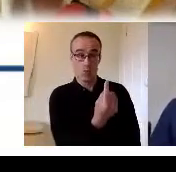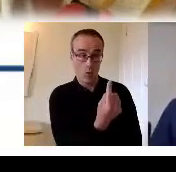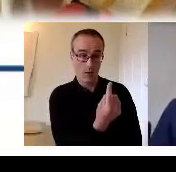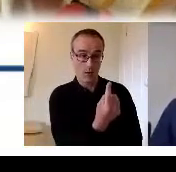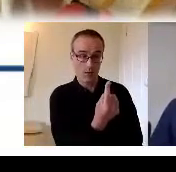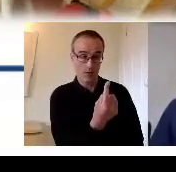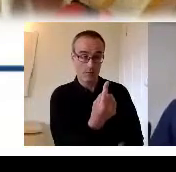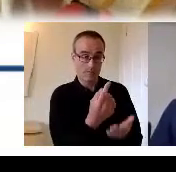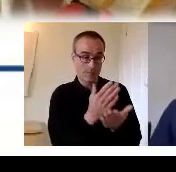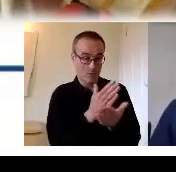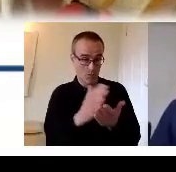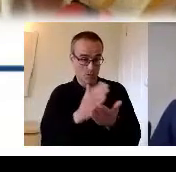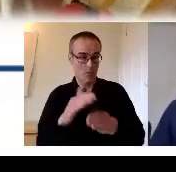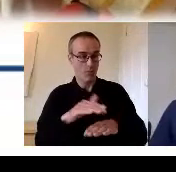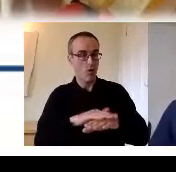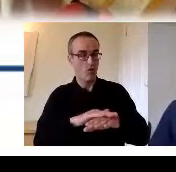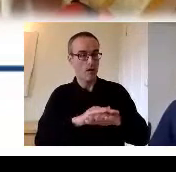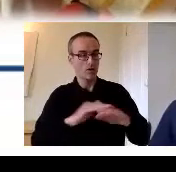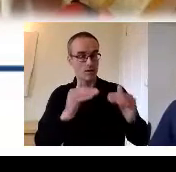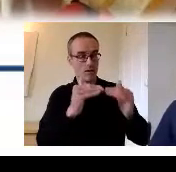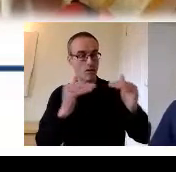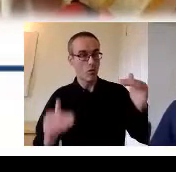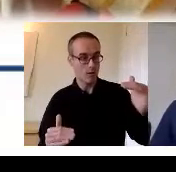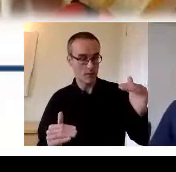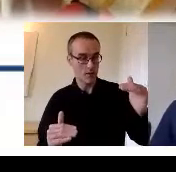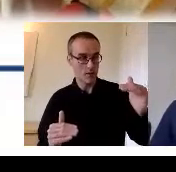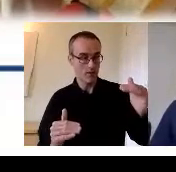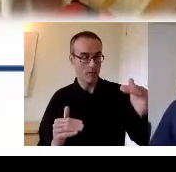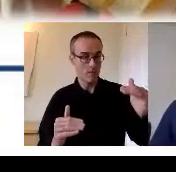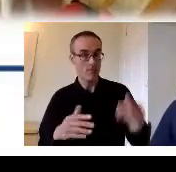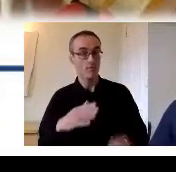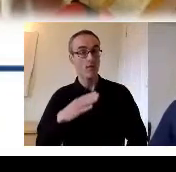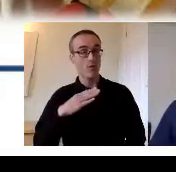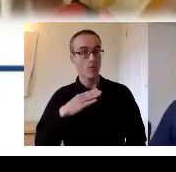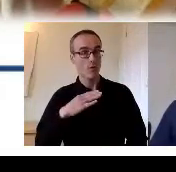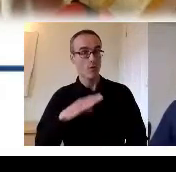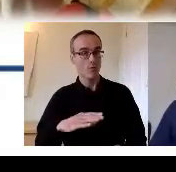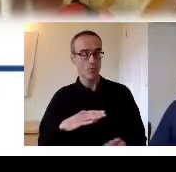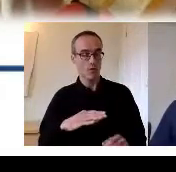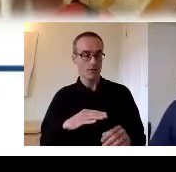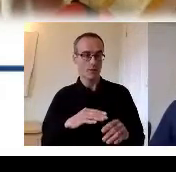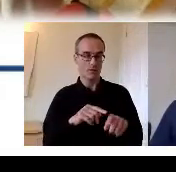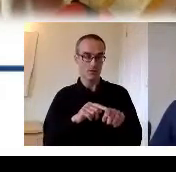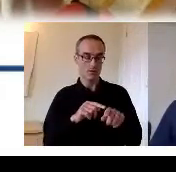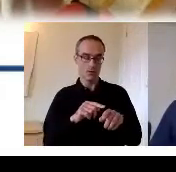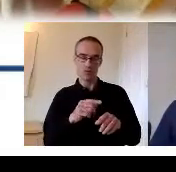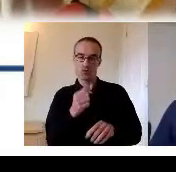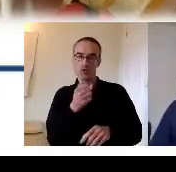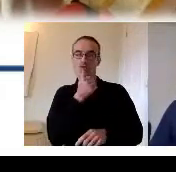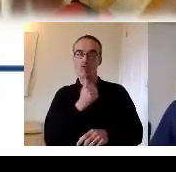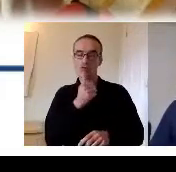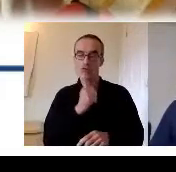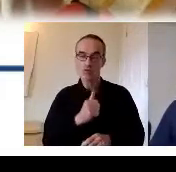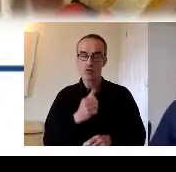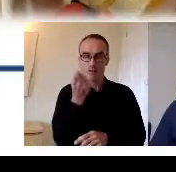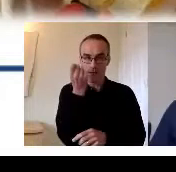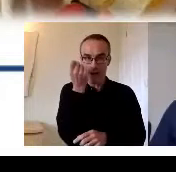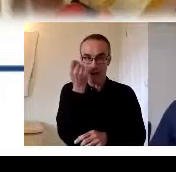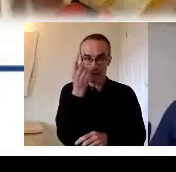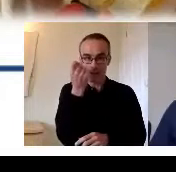racial inequality. And it's about, following the insight and basing interventions